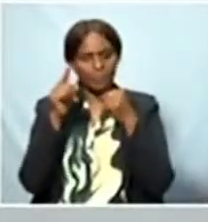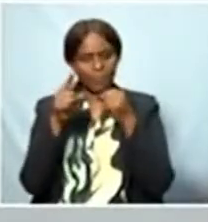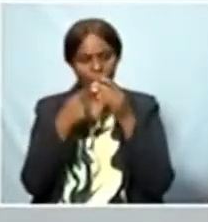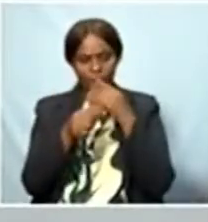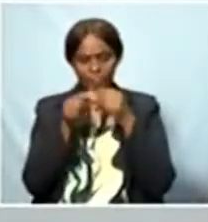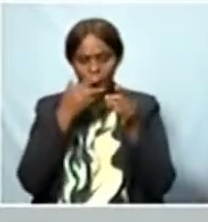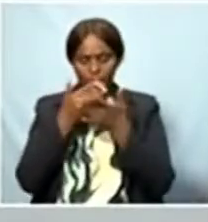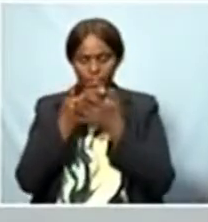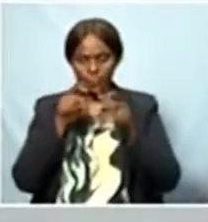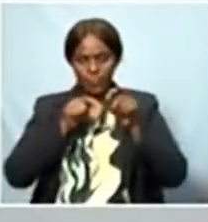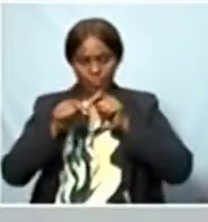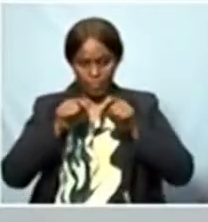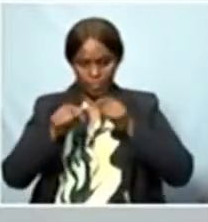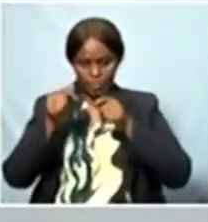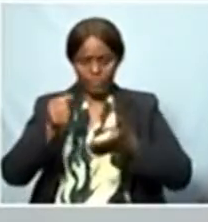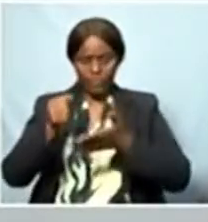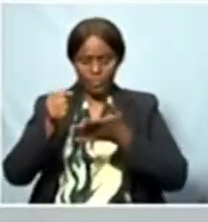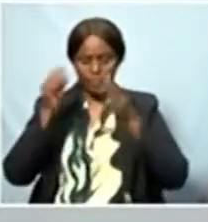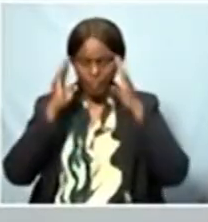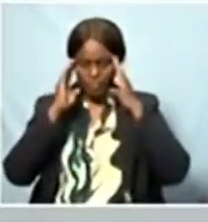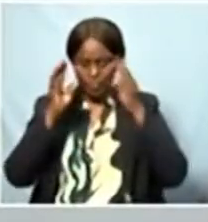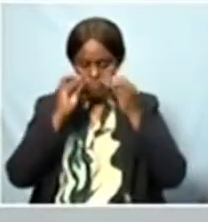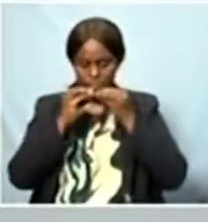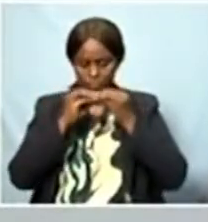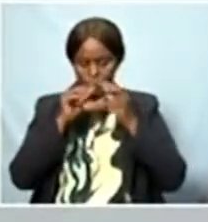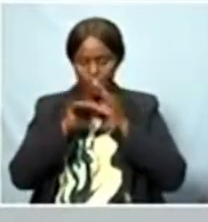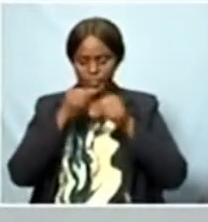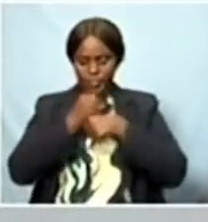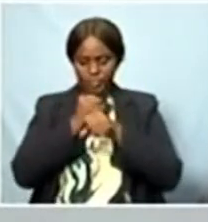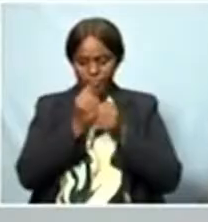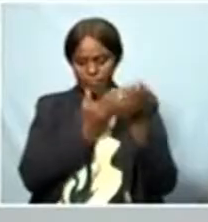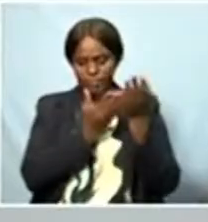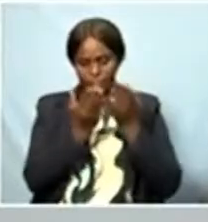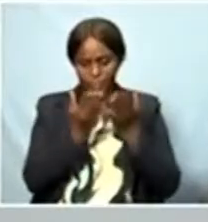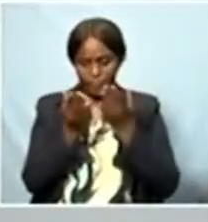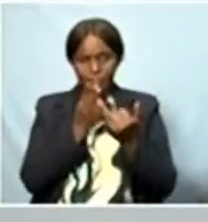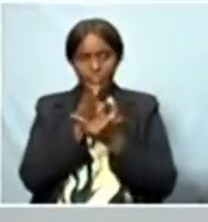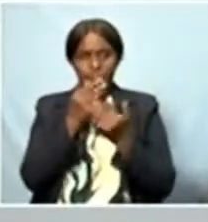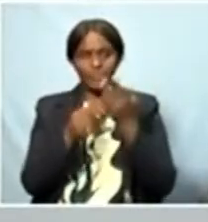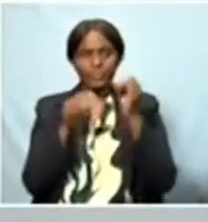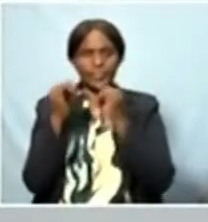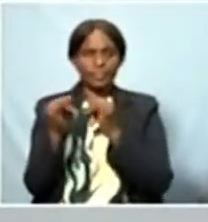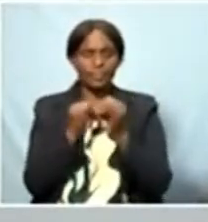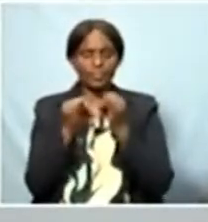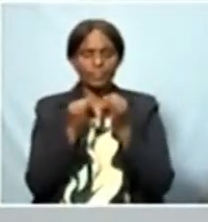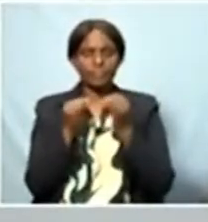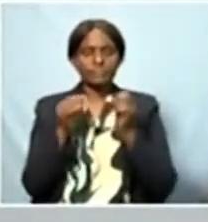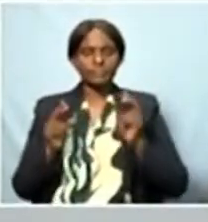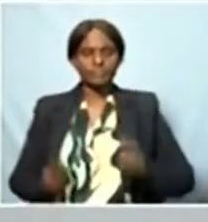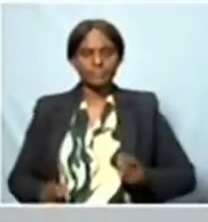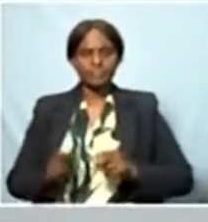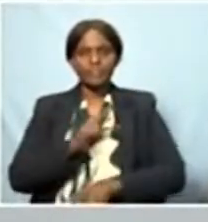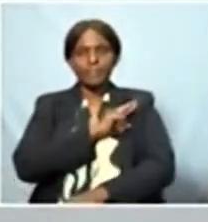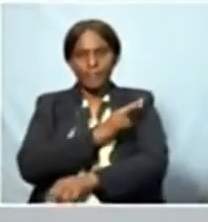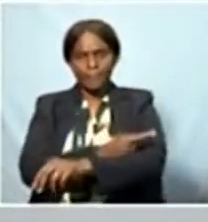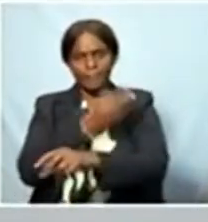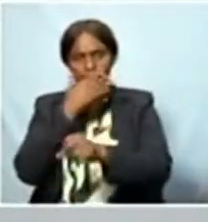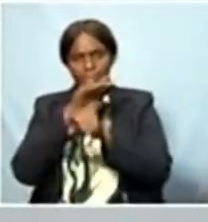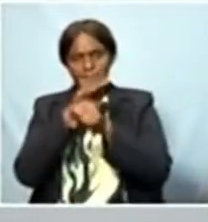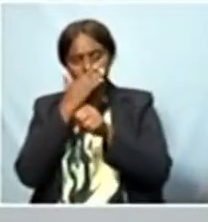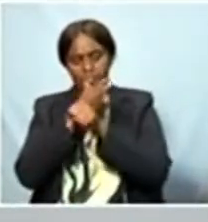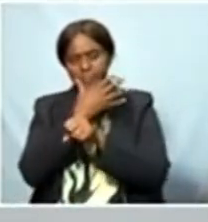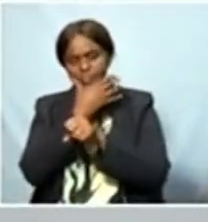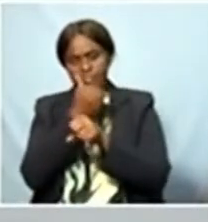good governance. The budget's focus is on strengthening service delivery through implementation of robust human resource policies. The